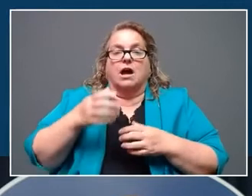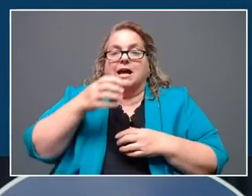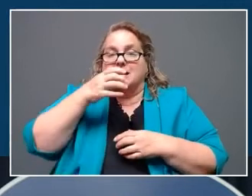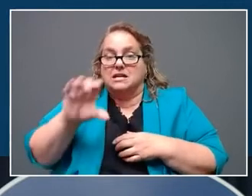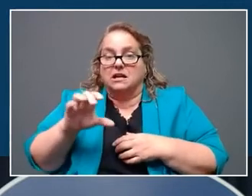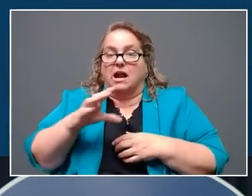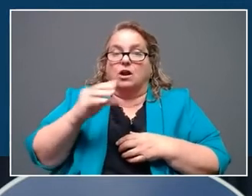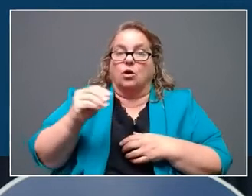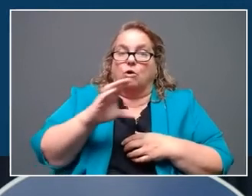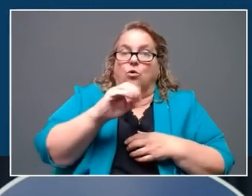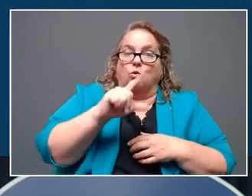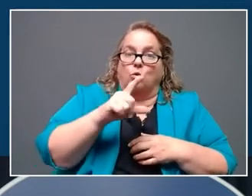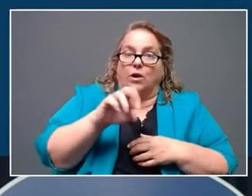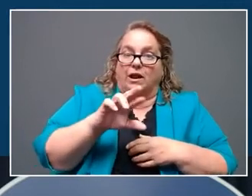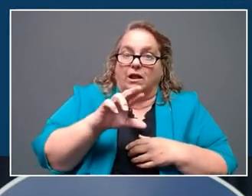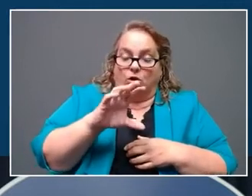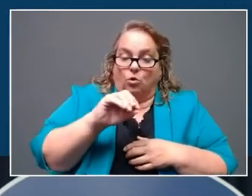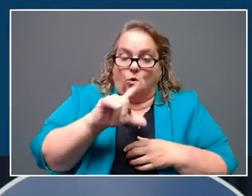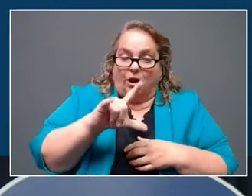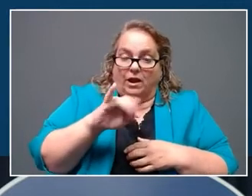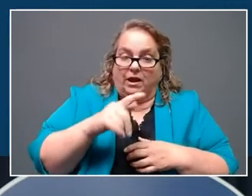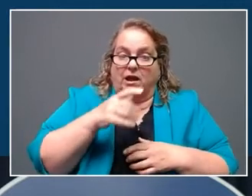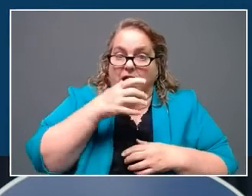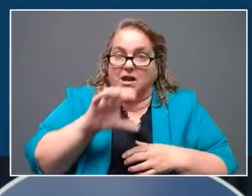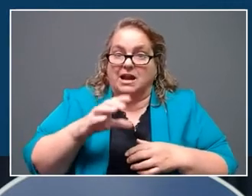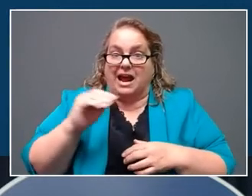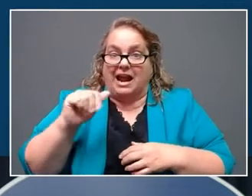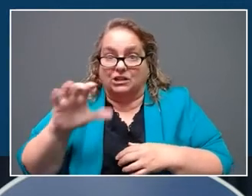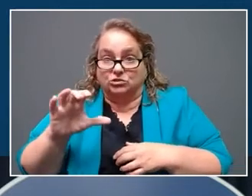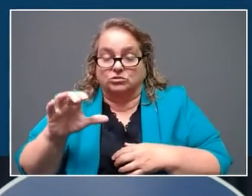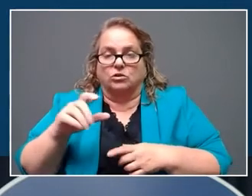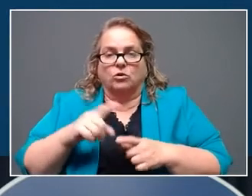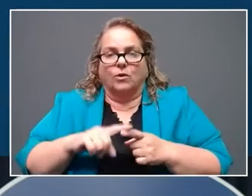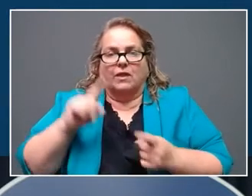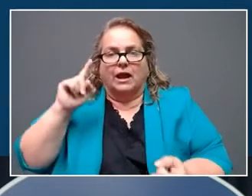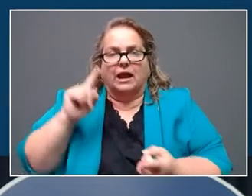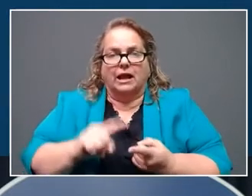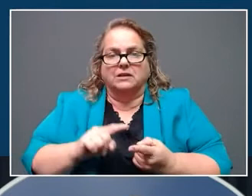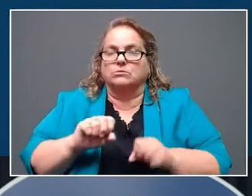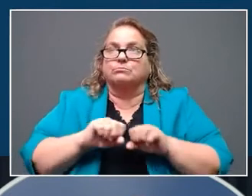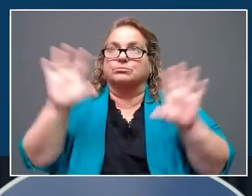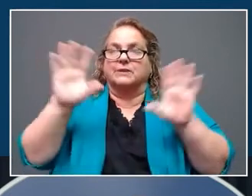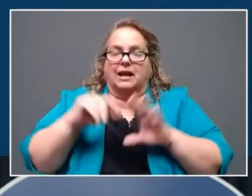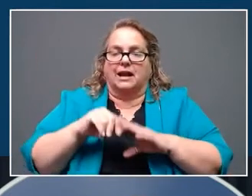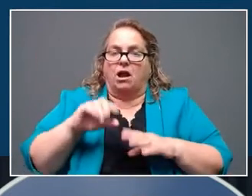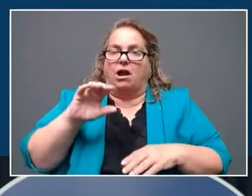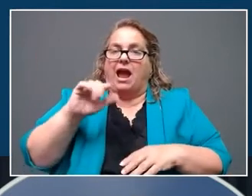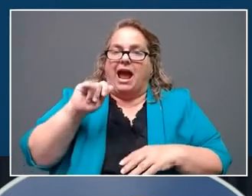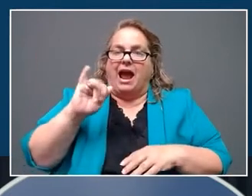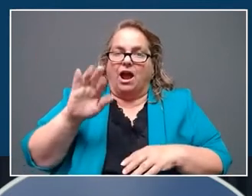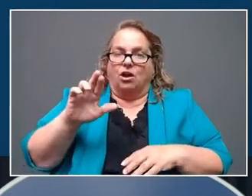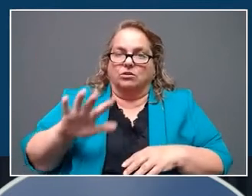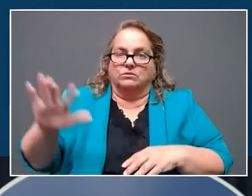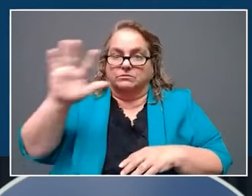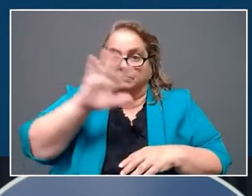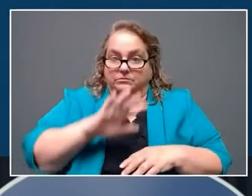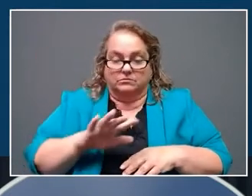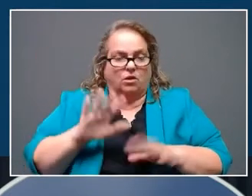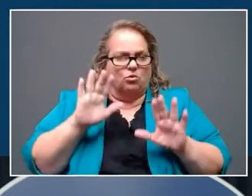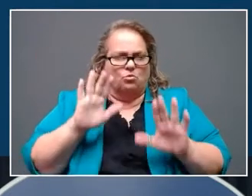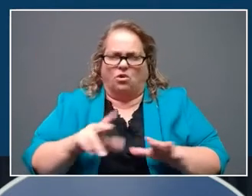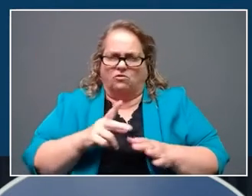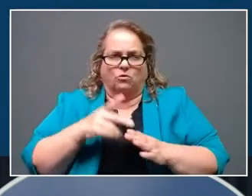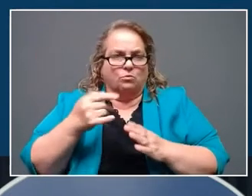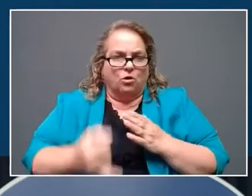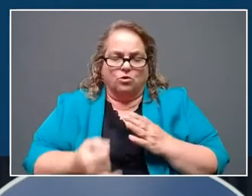with zero emissions. Thank you to the leaders at HHO for selecting Kentucky for this tremendous project. We look forward